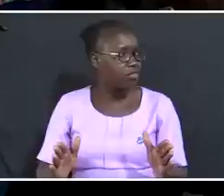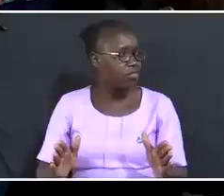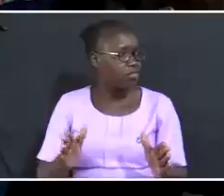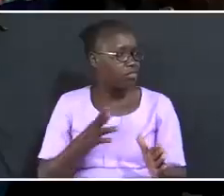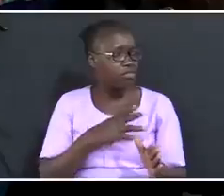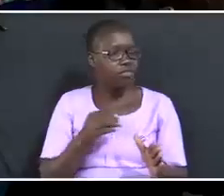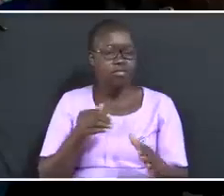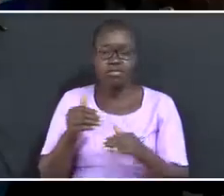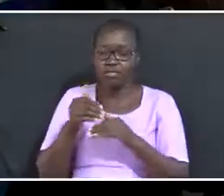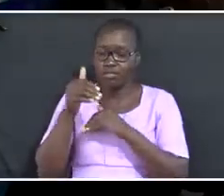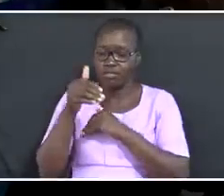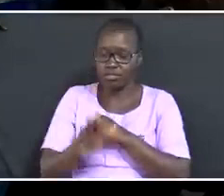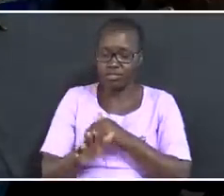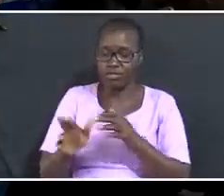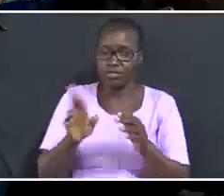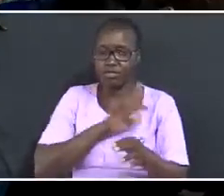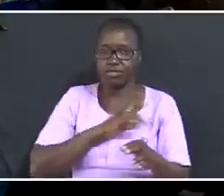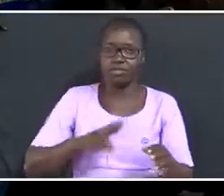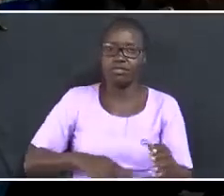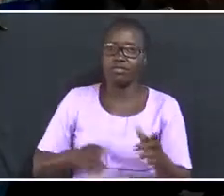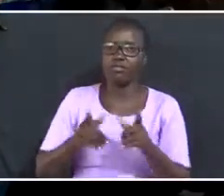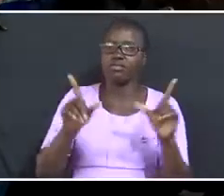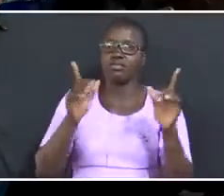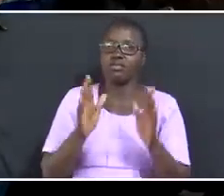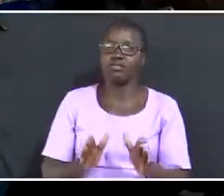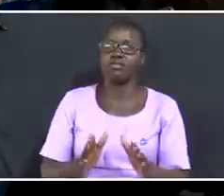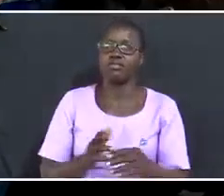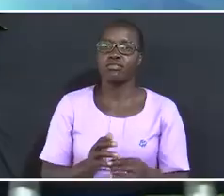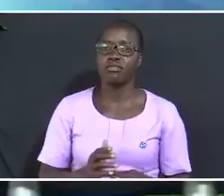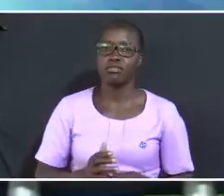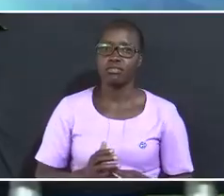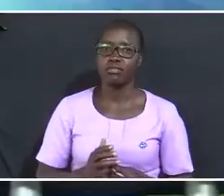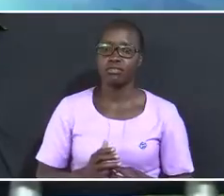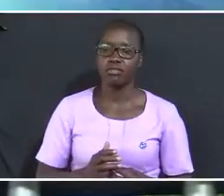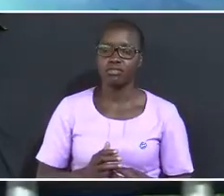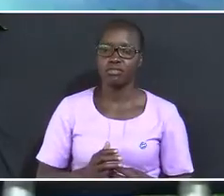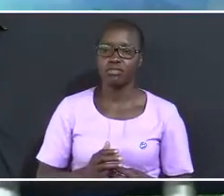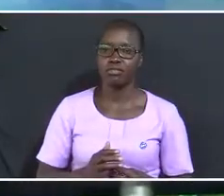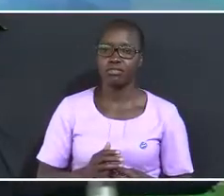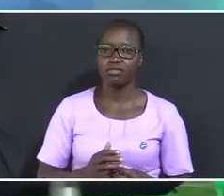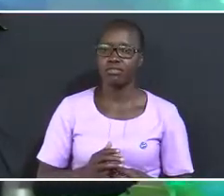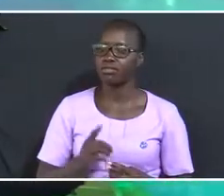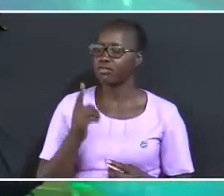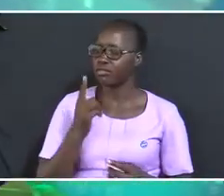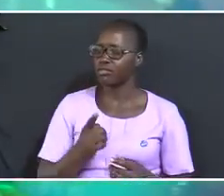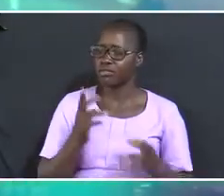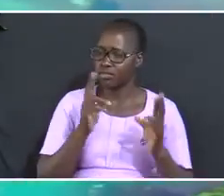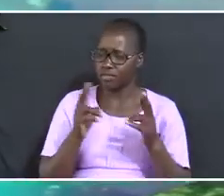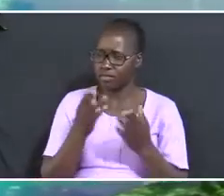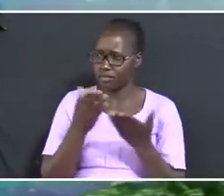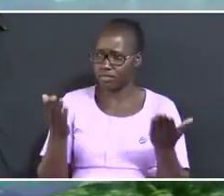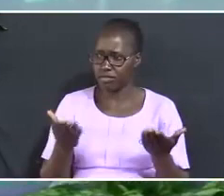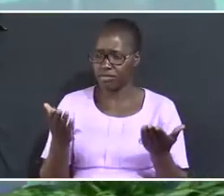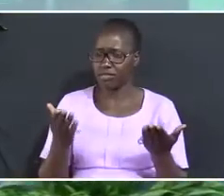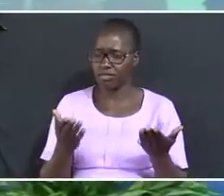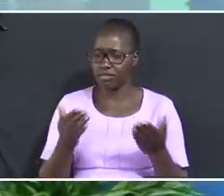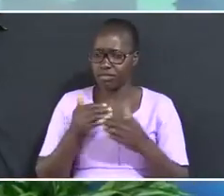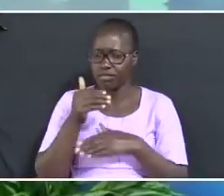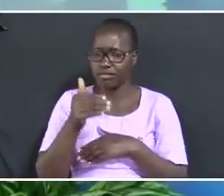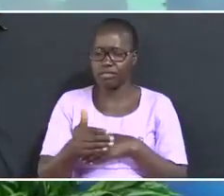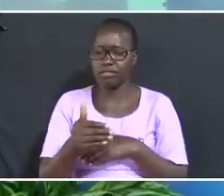and external religious liberty. The one which is common to you is